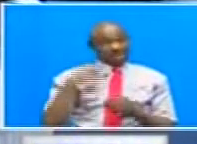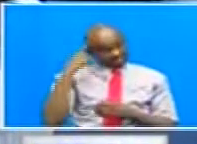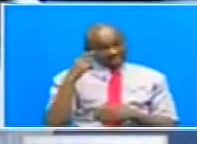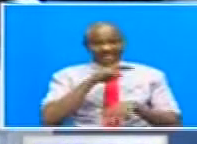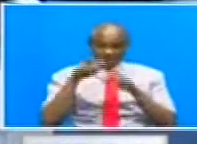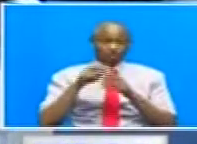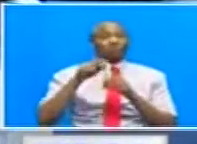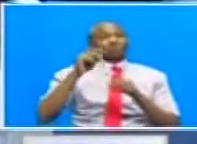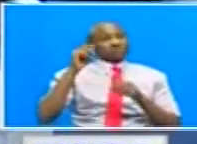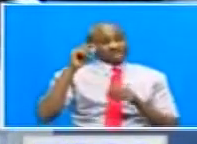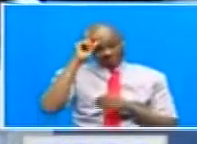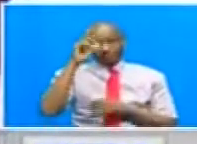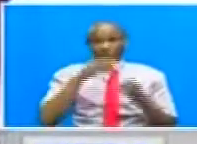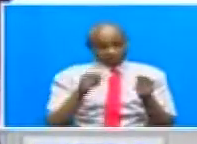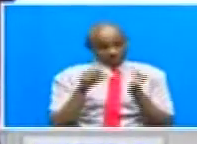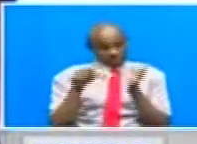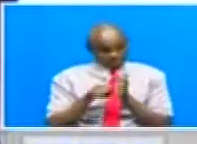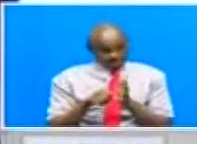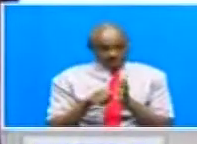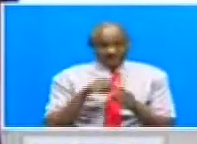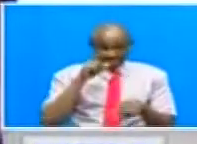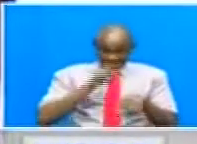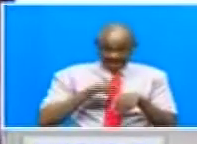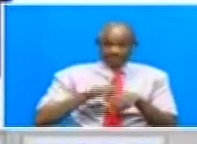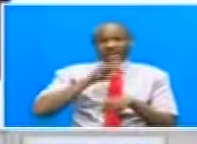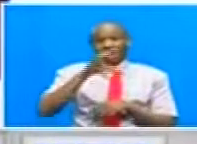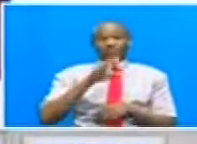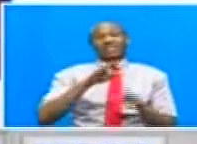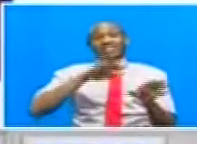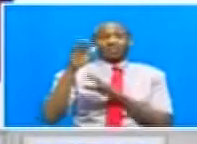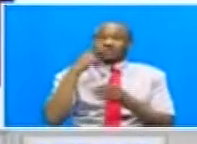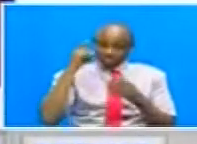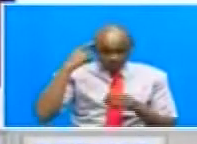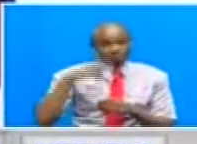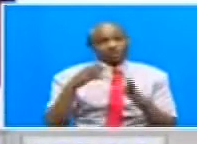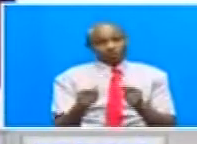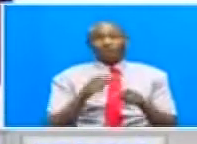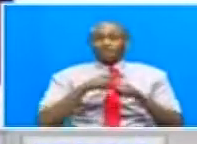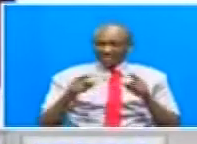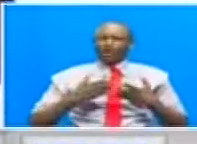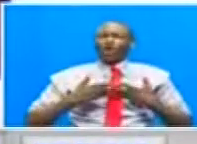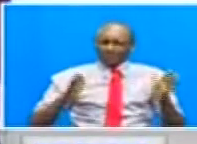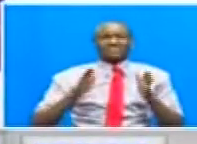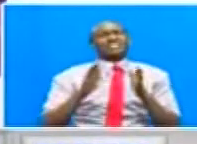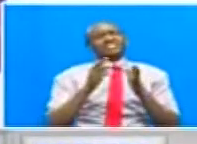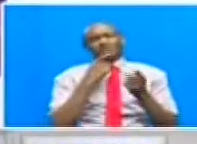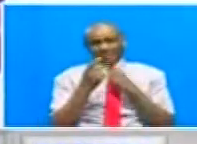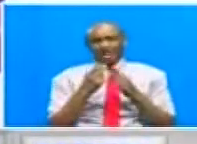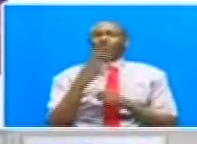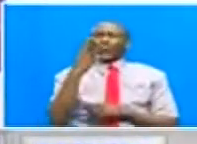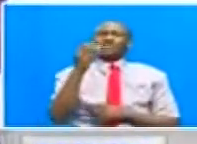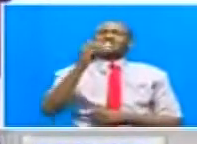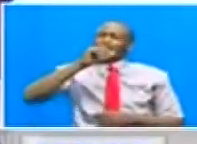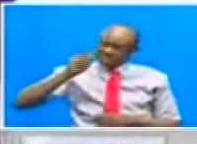the National Land Commission will sort the matter. Mm-hmm. We then push the county assemblies to try and sort out the matter. But actually, frankly speaking, this is a responsibility for 40 million